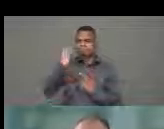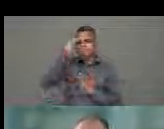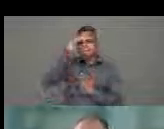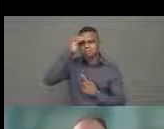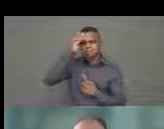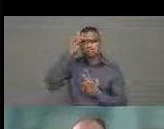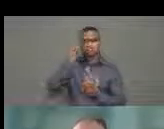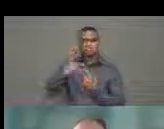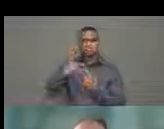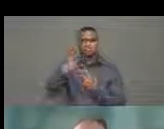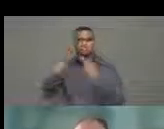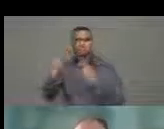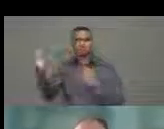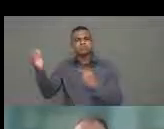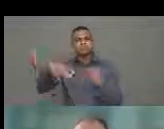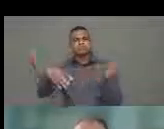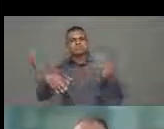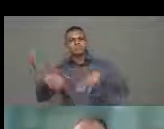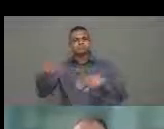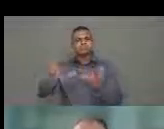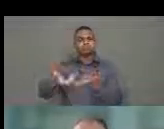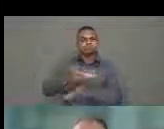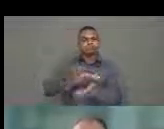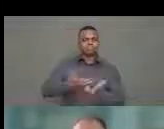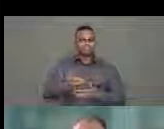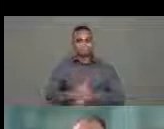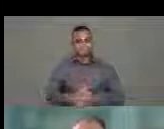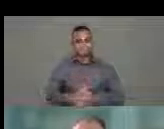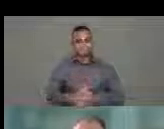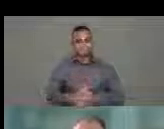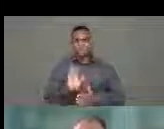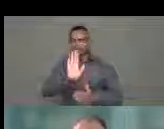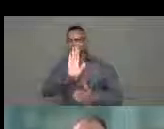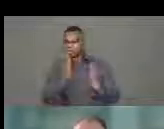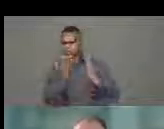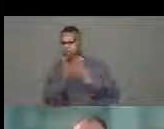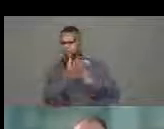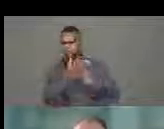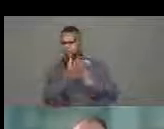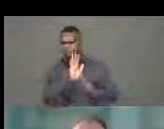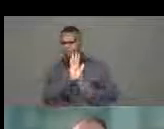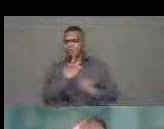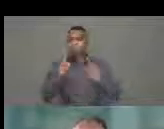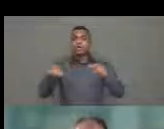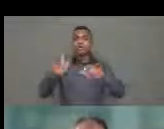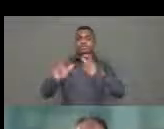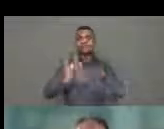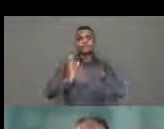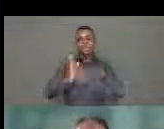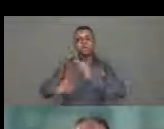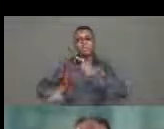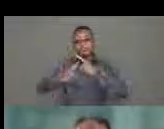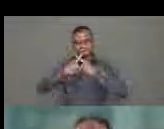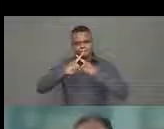there? Sorry, could I ask everybody to mute themselves, please? There's somebody whose mic is still left on. If you could just mute that, please, because we can't hear Shane. Thank